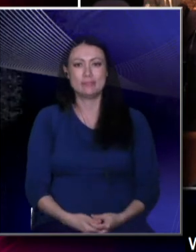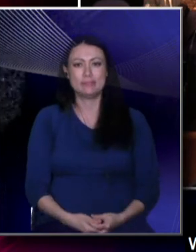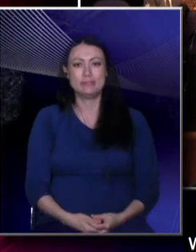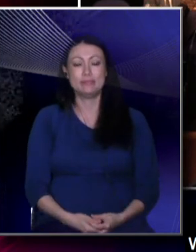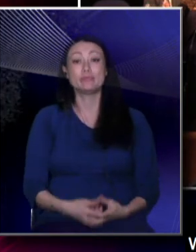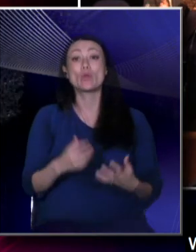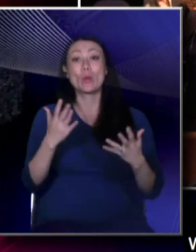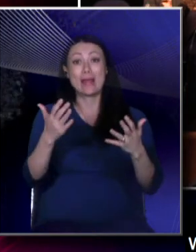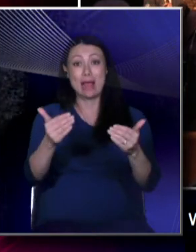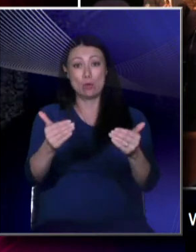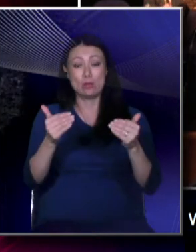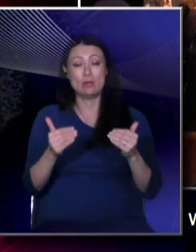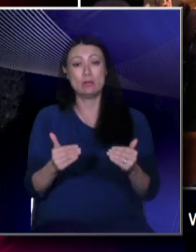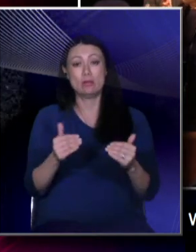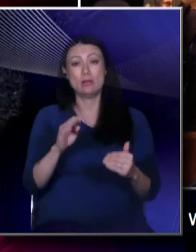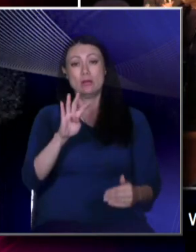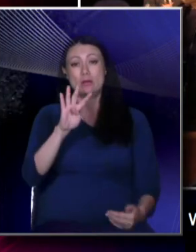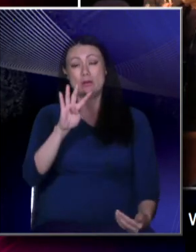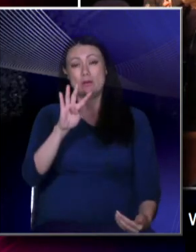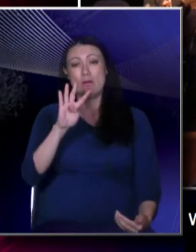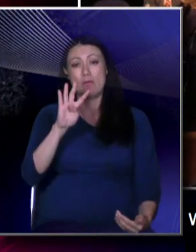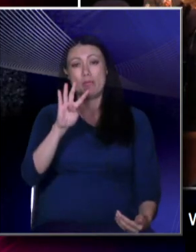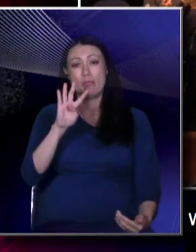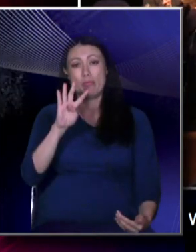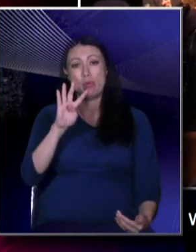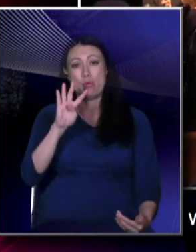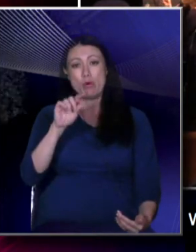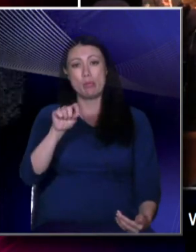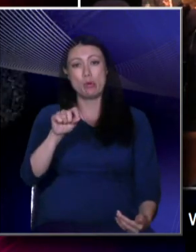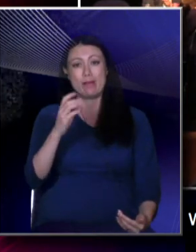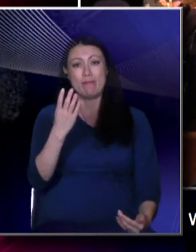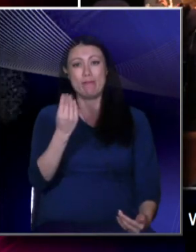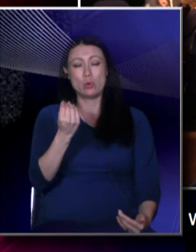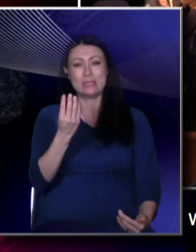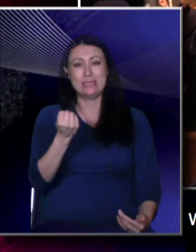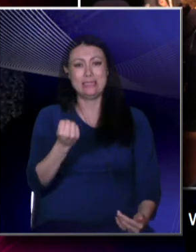Okay, now I'm off to item 4.14, I believe.